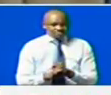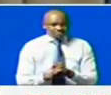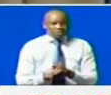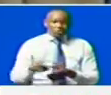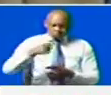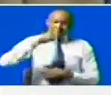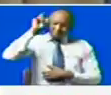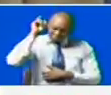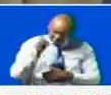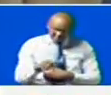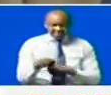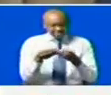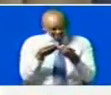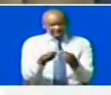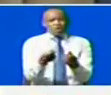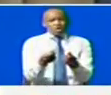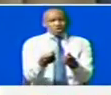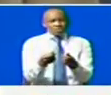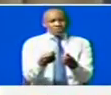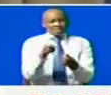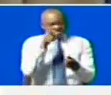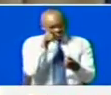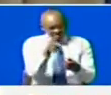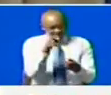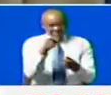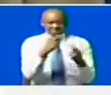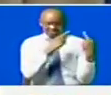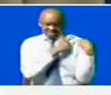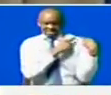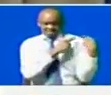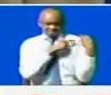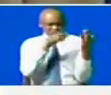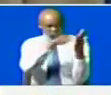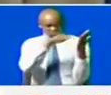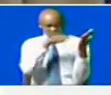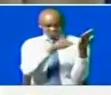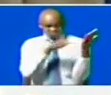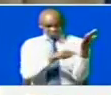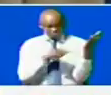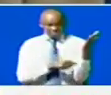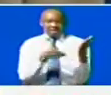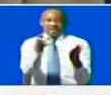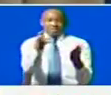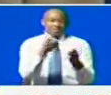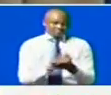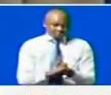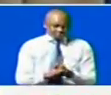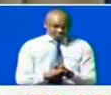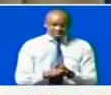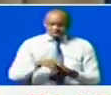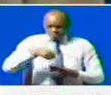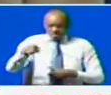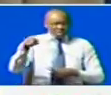We must tackle these tasks that are ahead of us. We